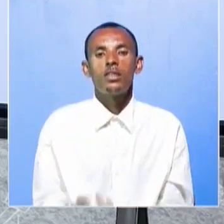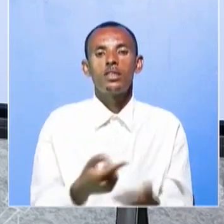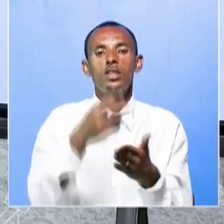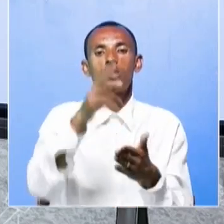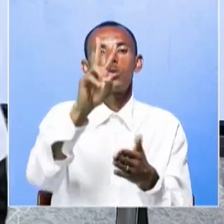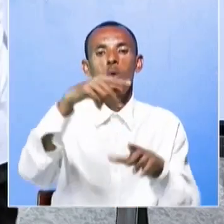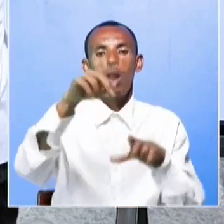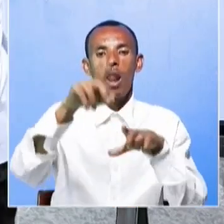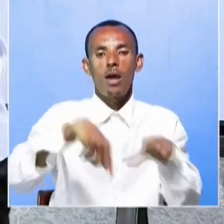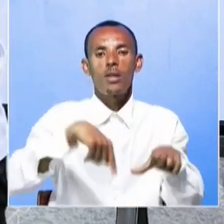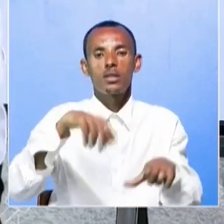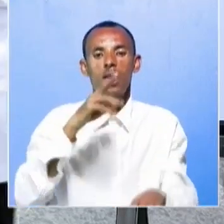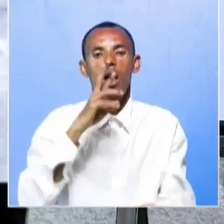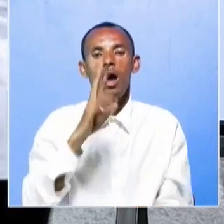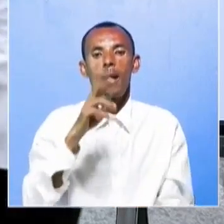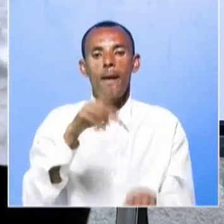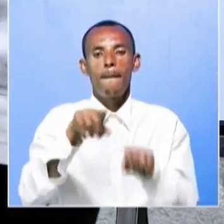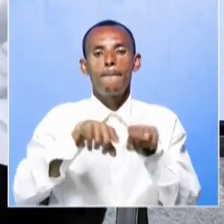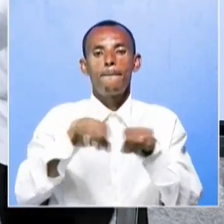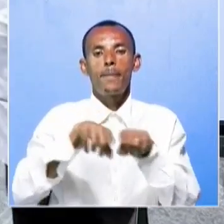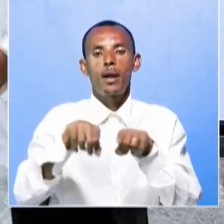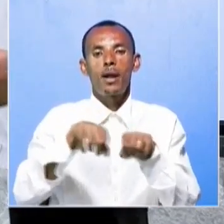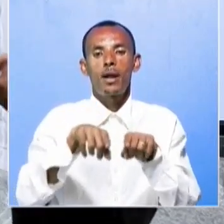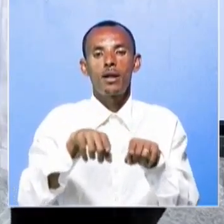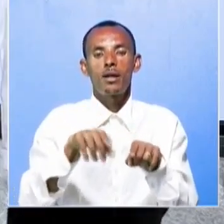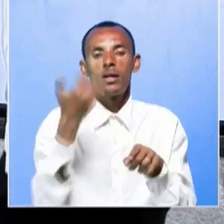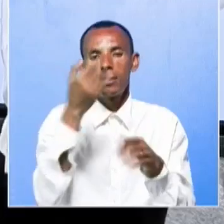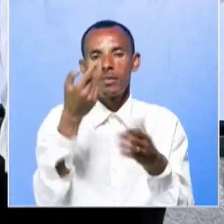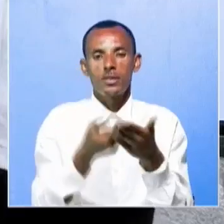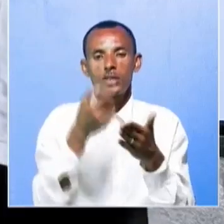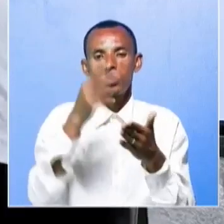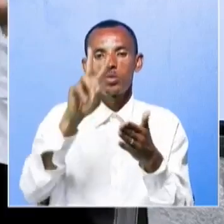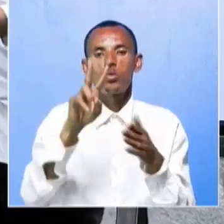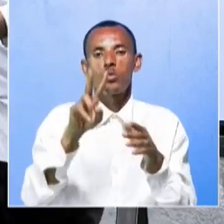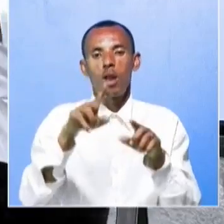two lines are parallel,